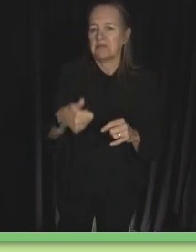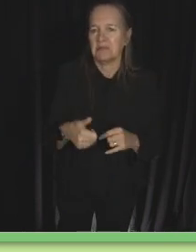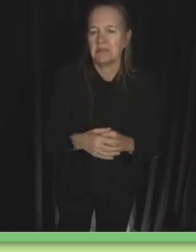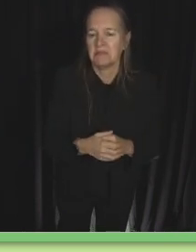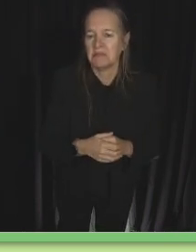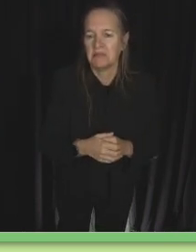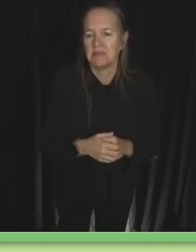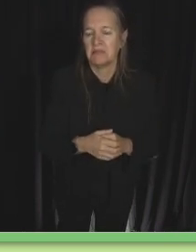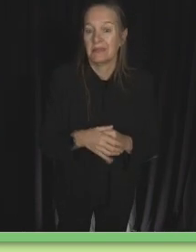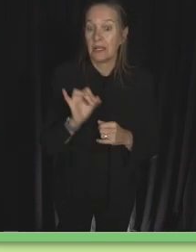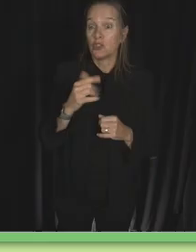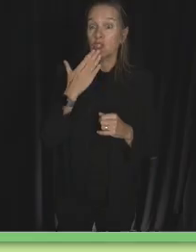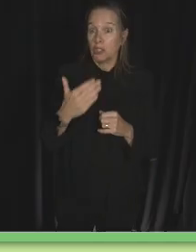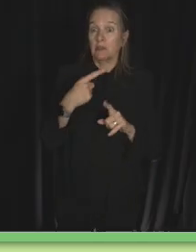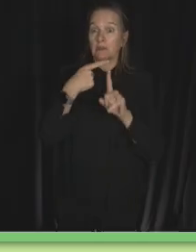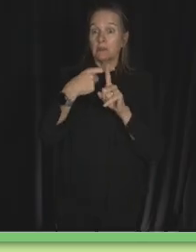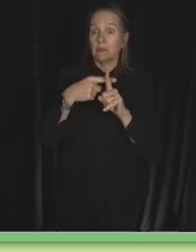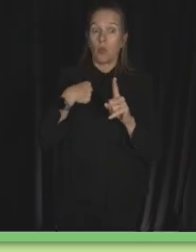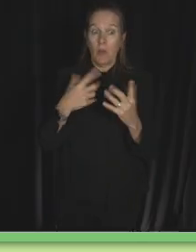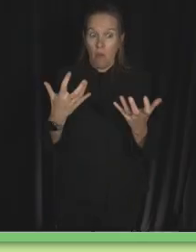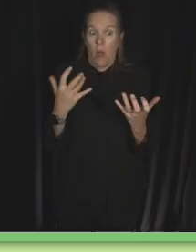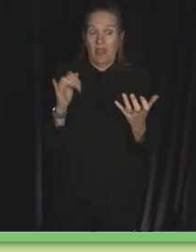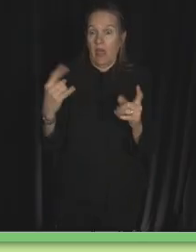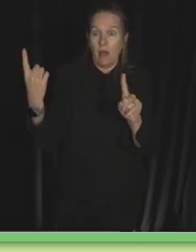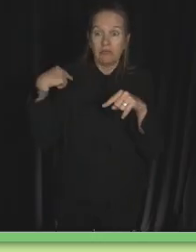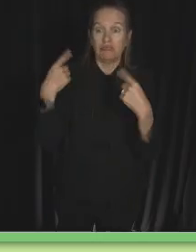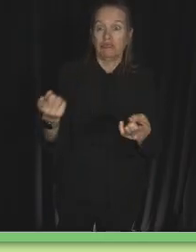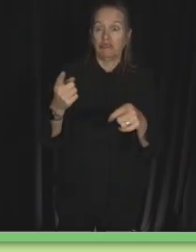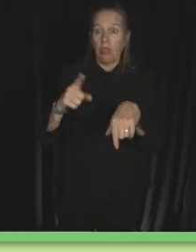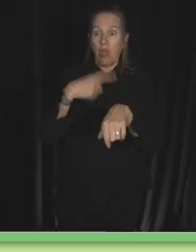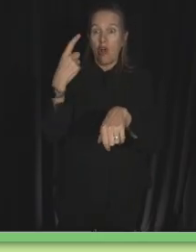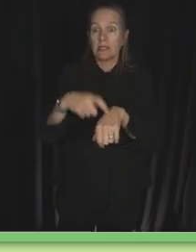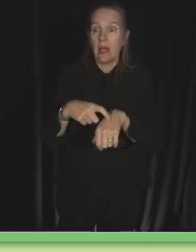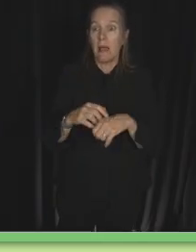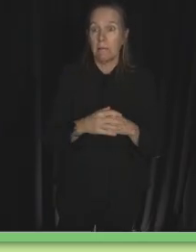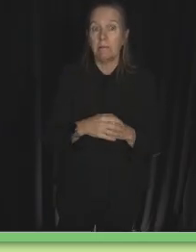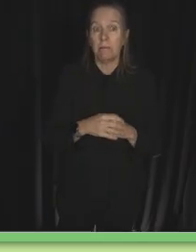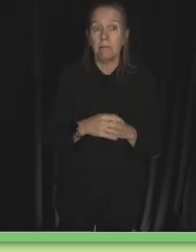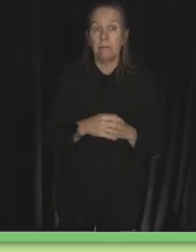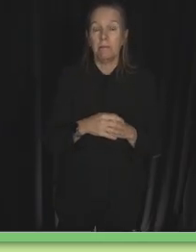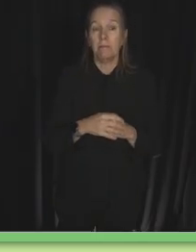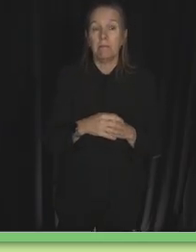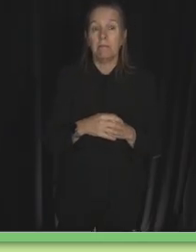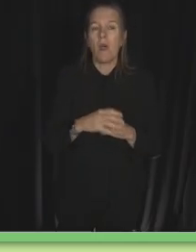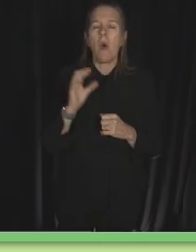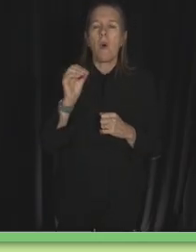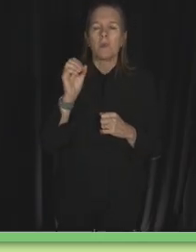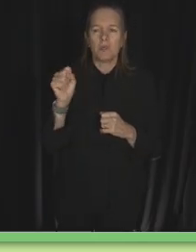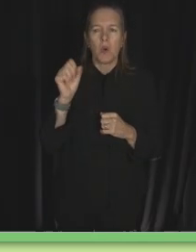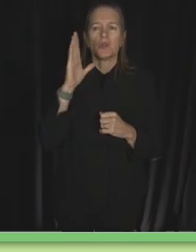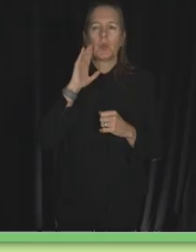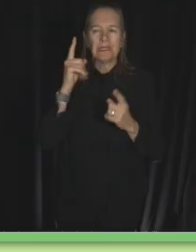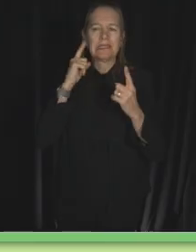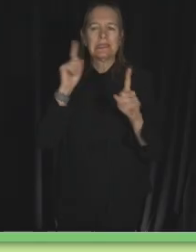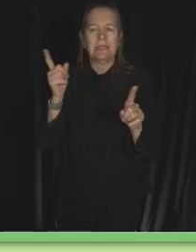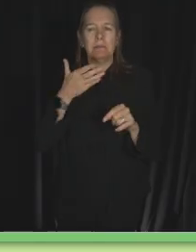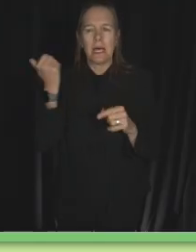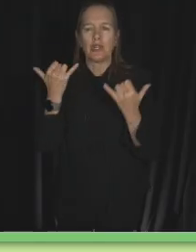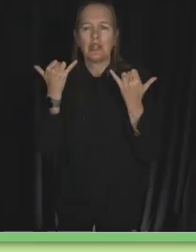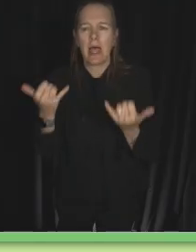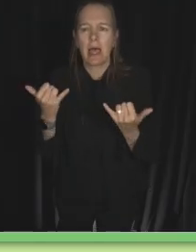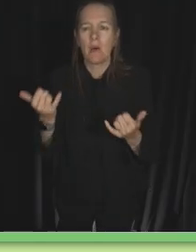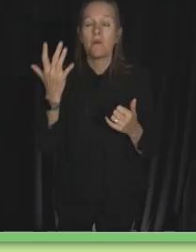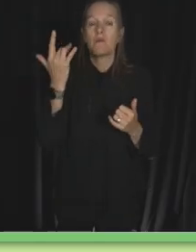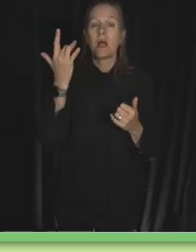a good thing. We've been wanting this for a very long time. Open source is going to succeed even better, because now people